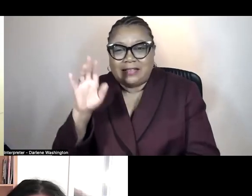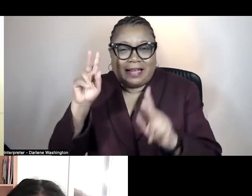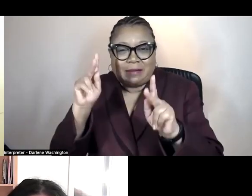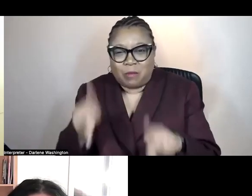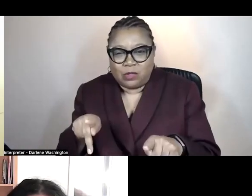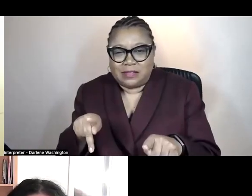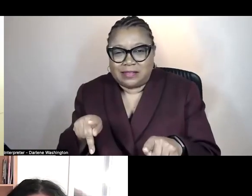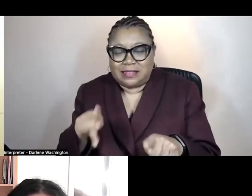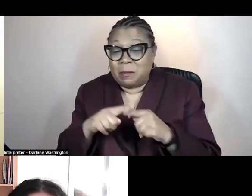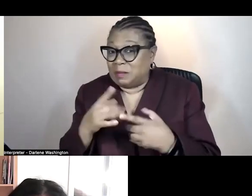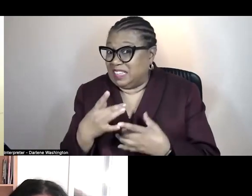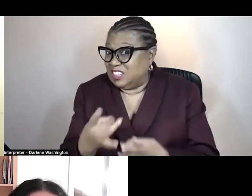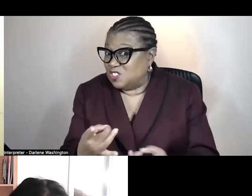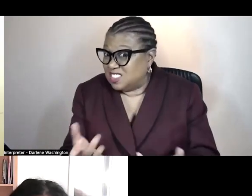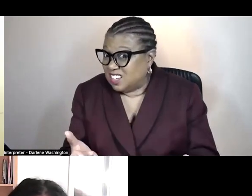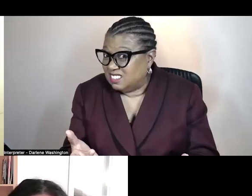person would be interesting.